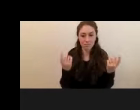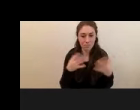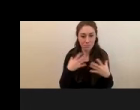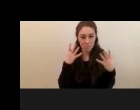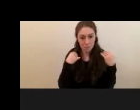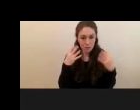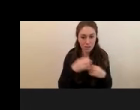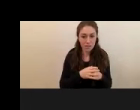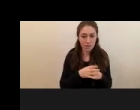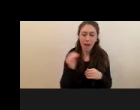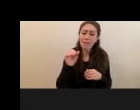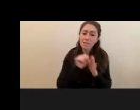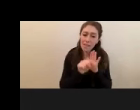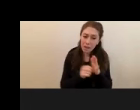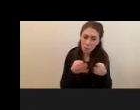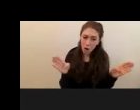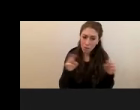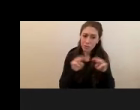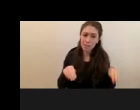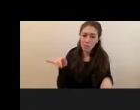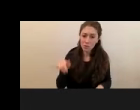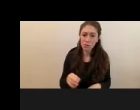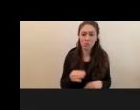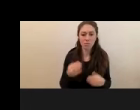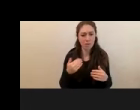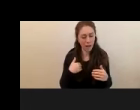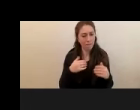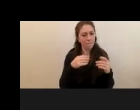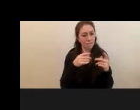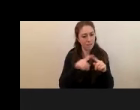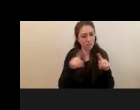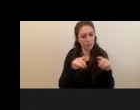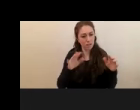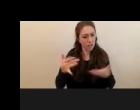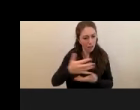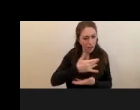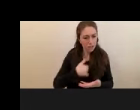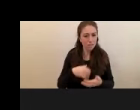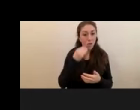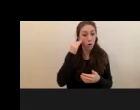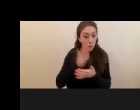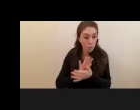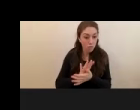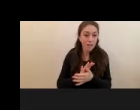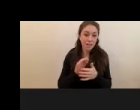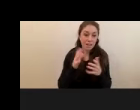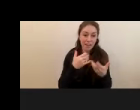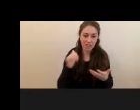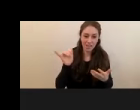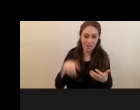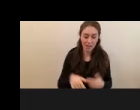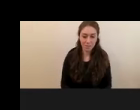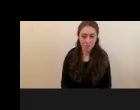statewide museums such as TAMI that have house collections like the home movie collection that they have there.